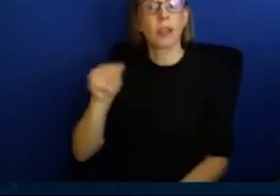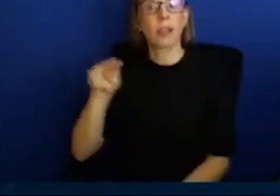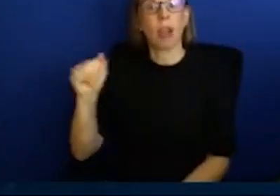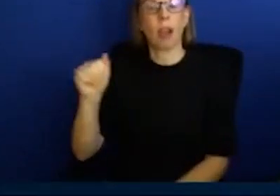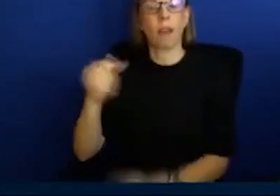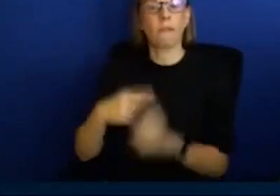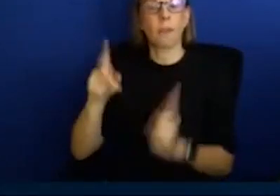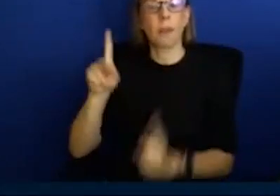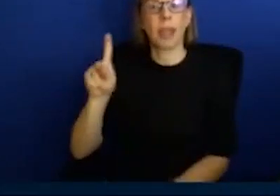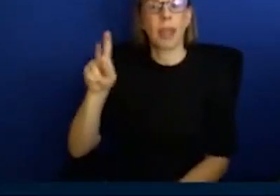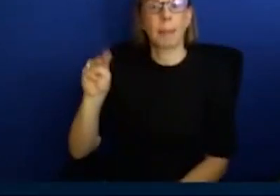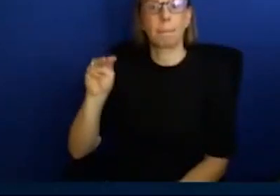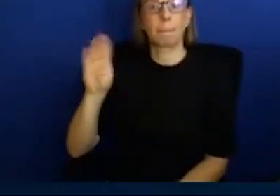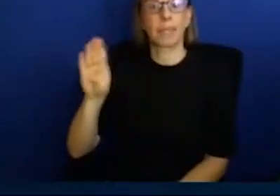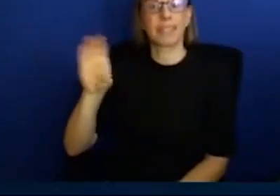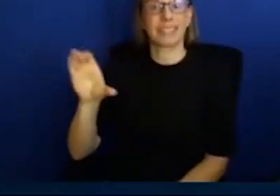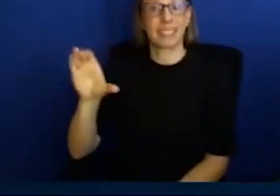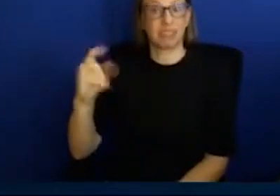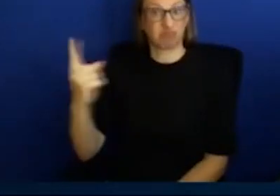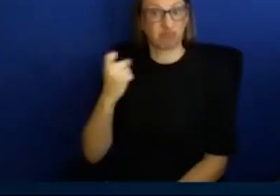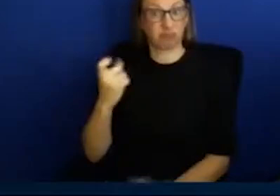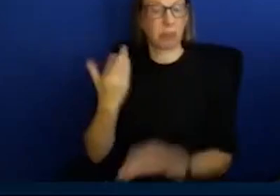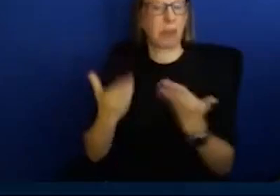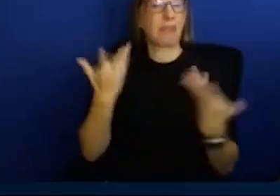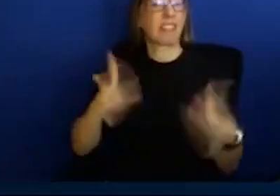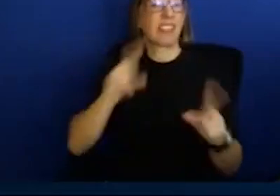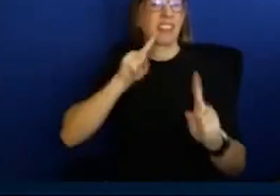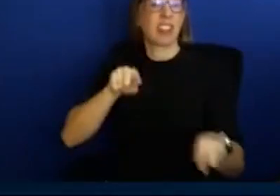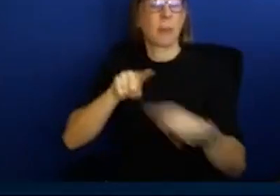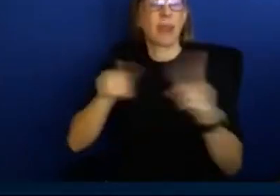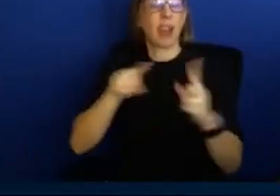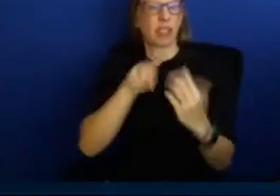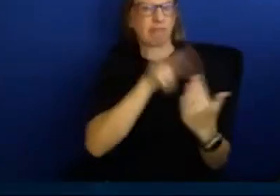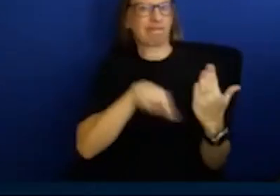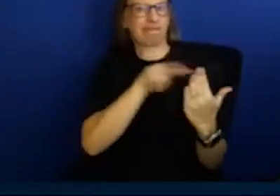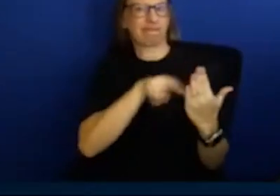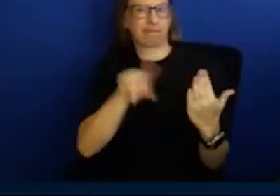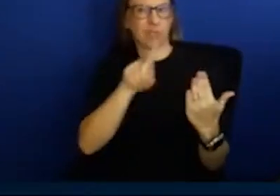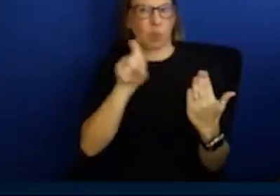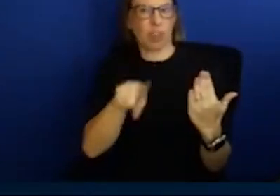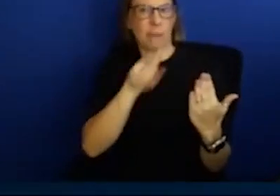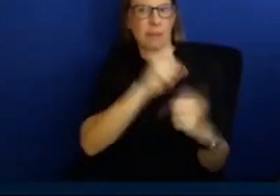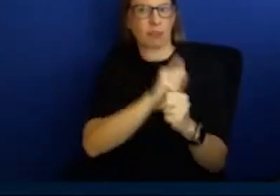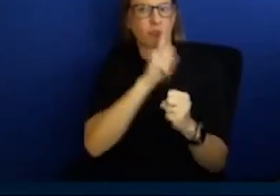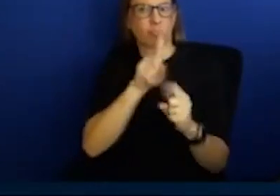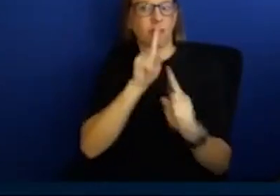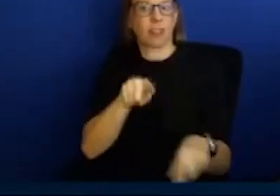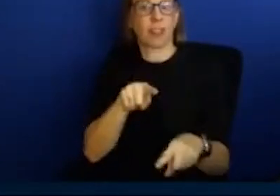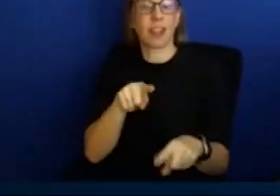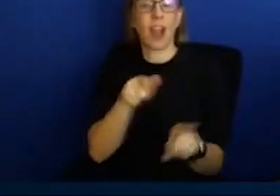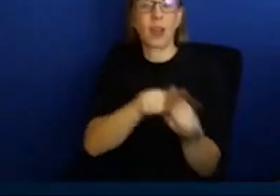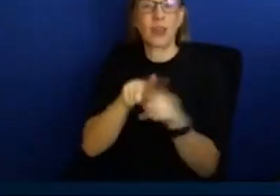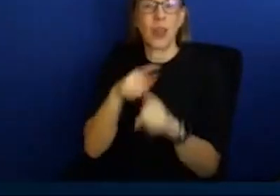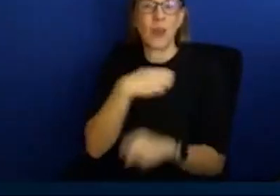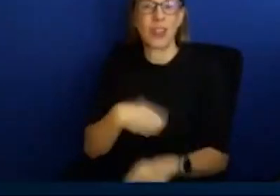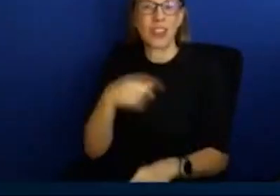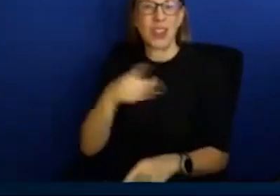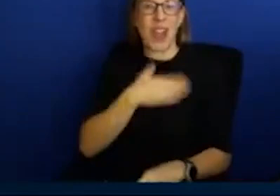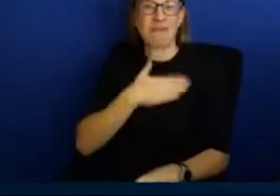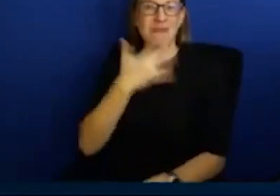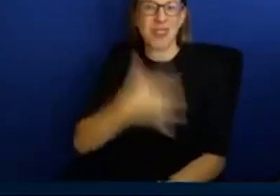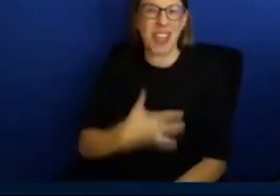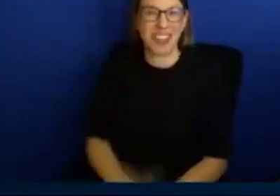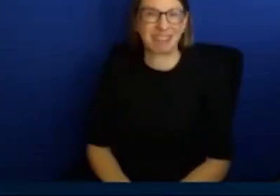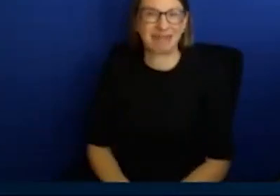had a question, and you may have already answered it, but I was looking at questions, and so I want to make sure that we got hers answered. And she did wish you a happy birthday, by the way, Yeah, Dr. thanks, Hawkins. Doc. Lots are coming through,